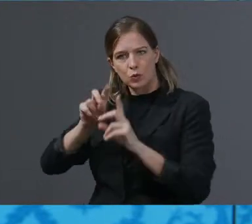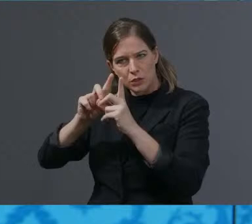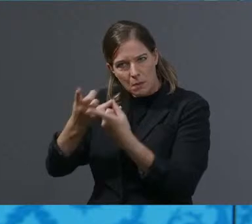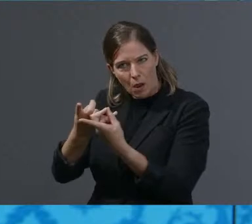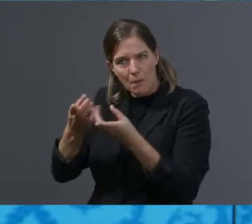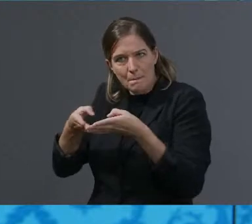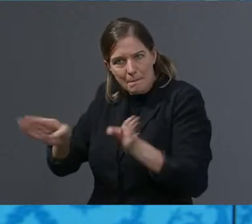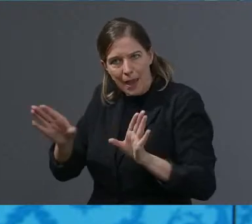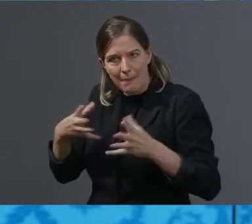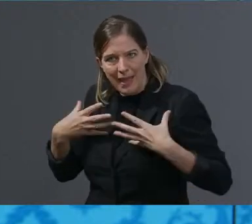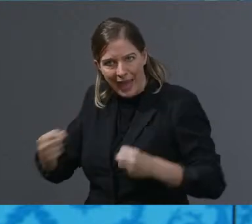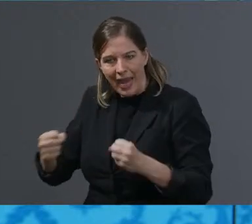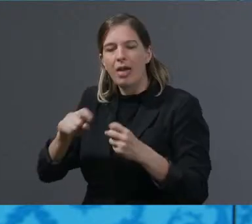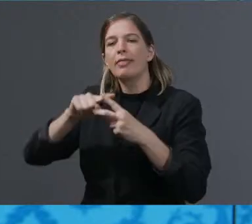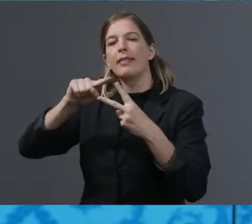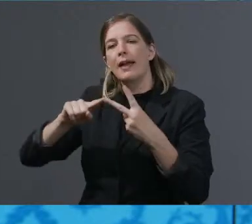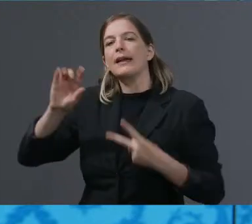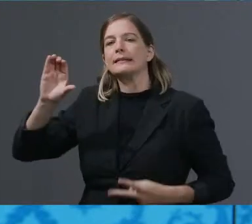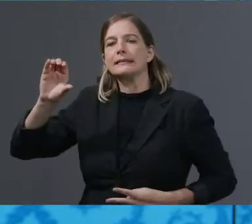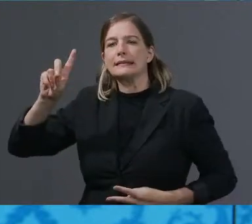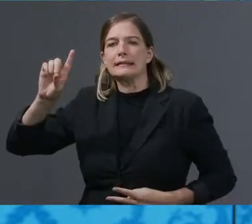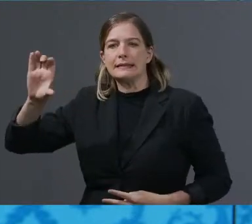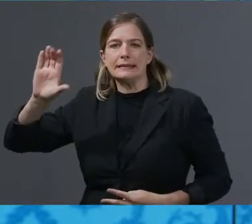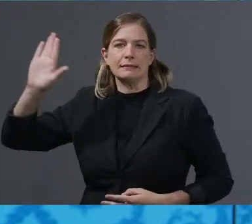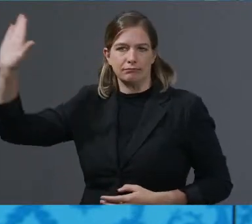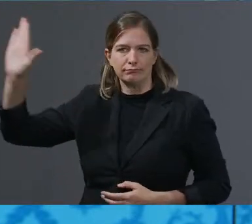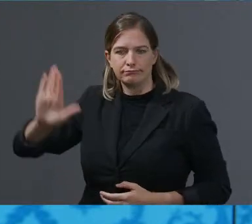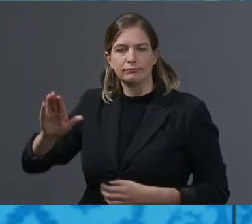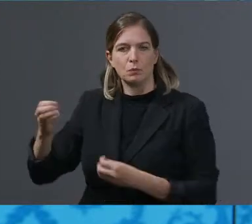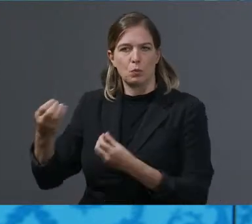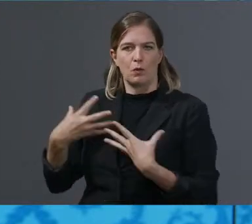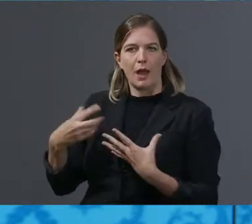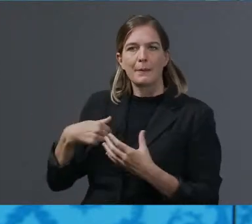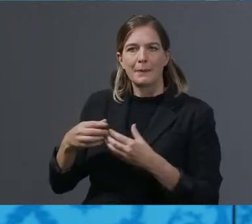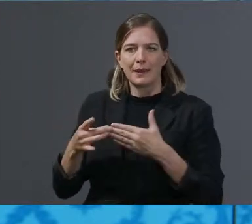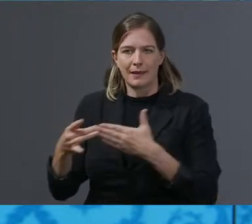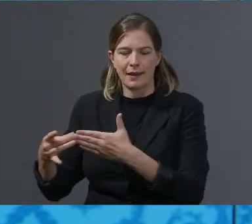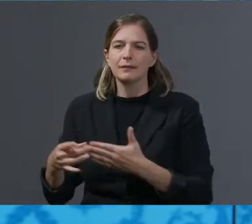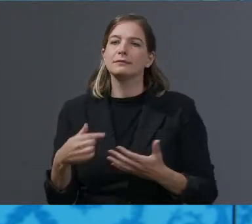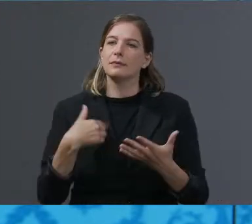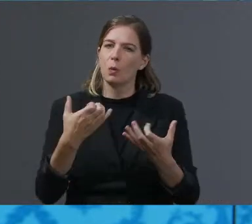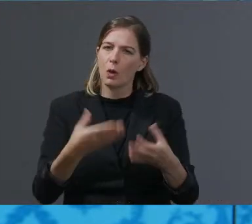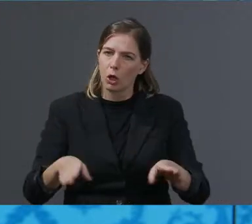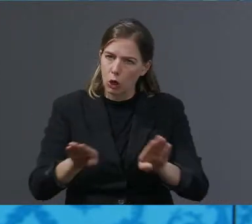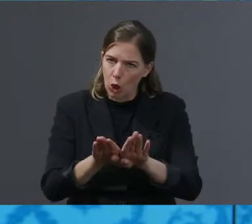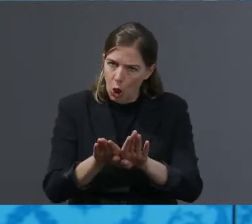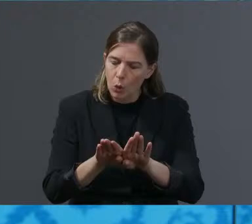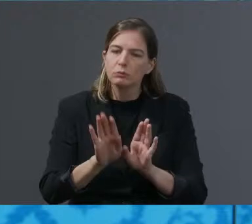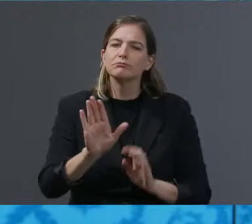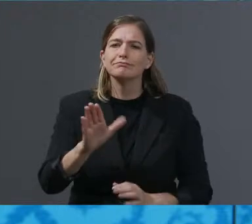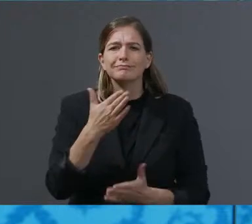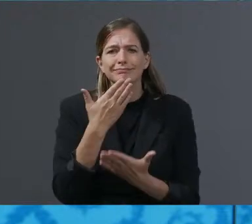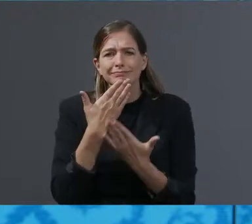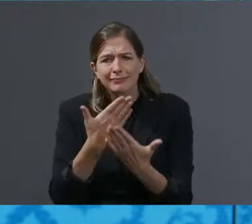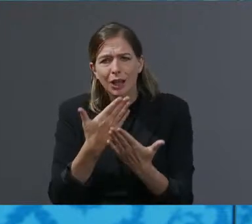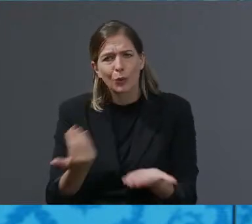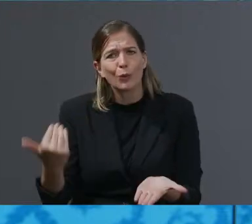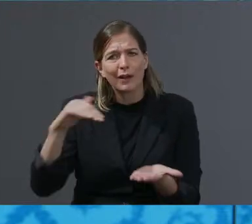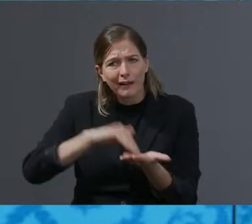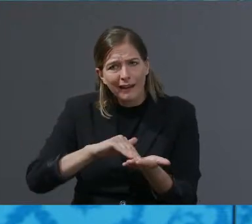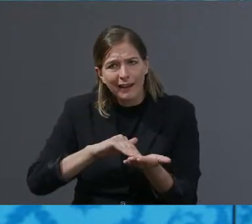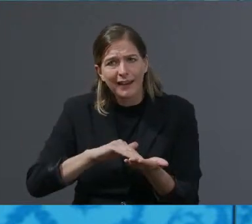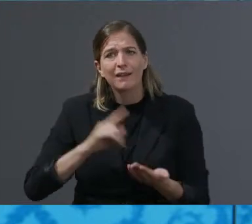So let me close by saying that, one, thank you again for the